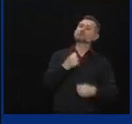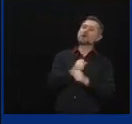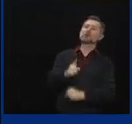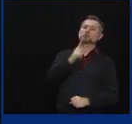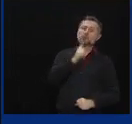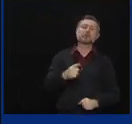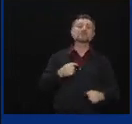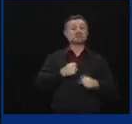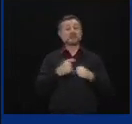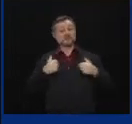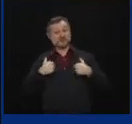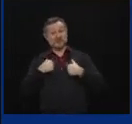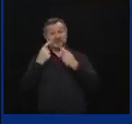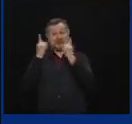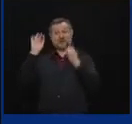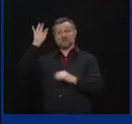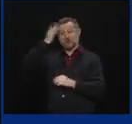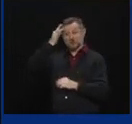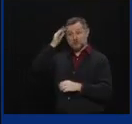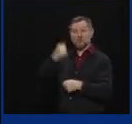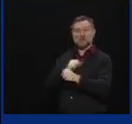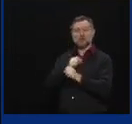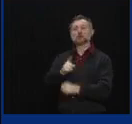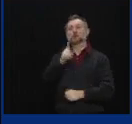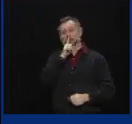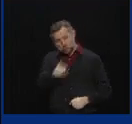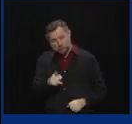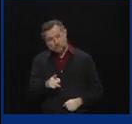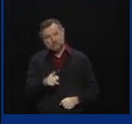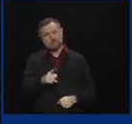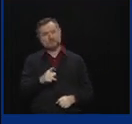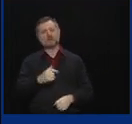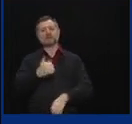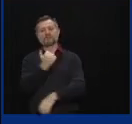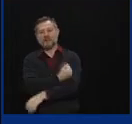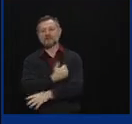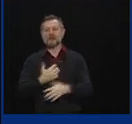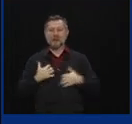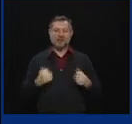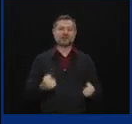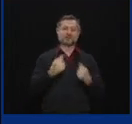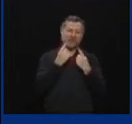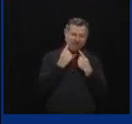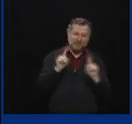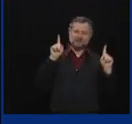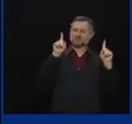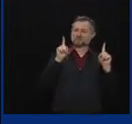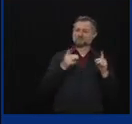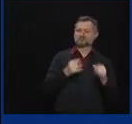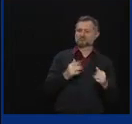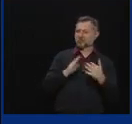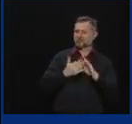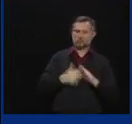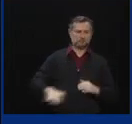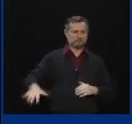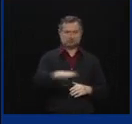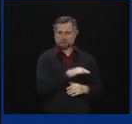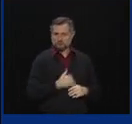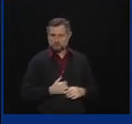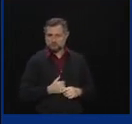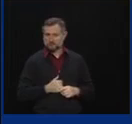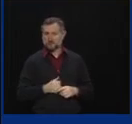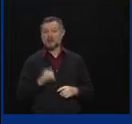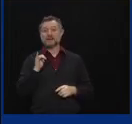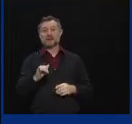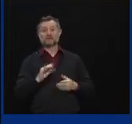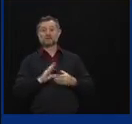sure that these vaccines are healthy and effective for our community. And that's what we want to do, carry that